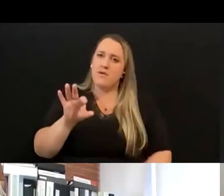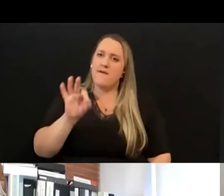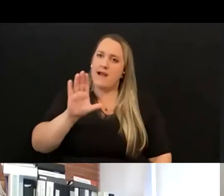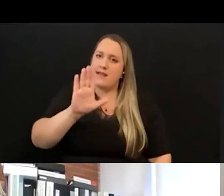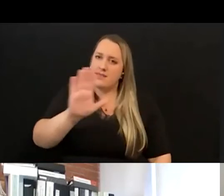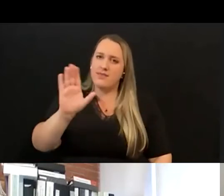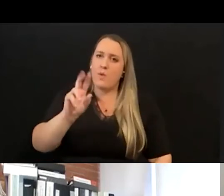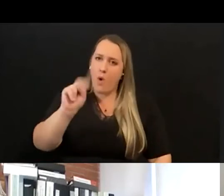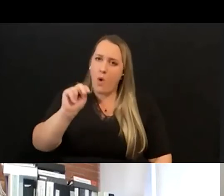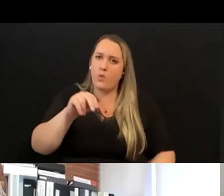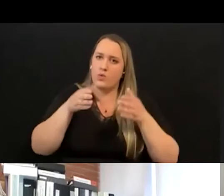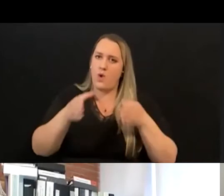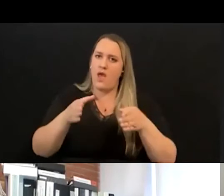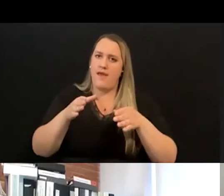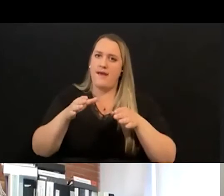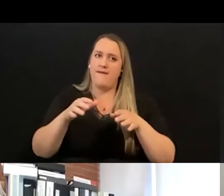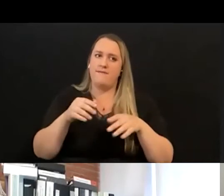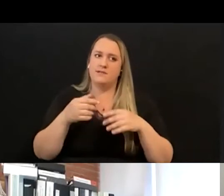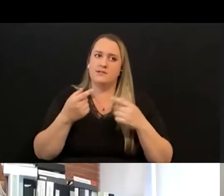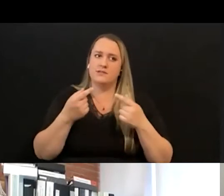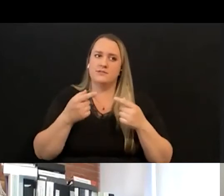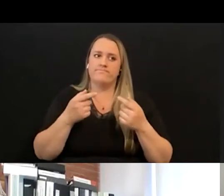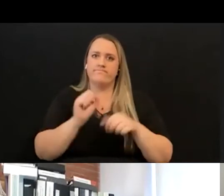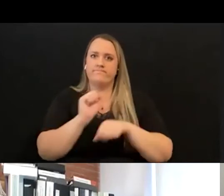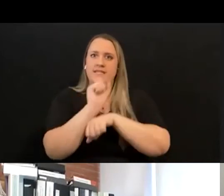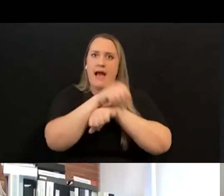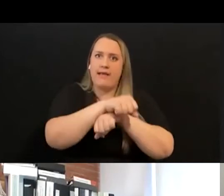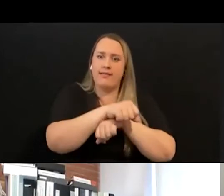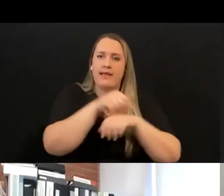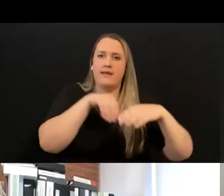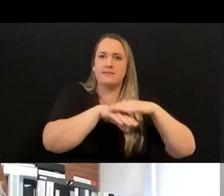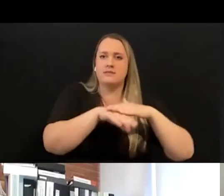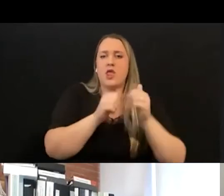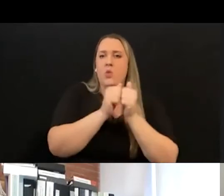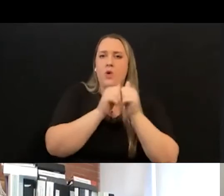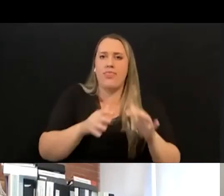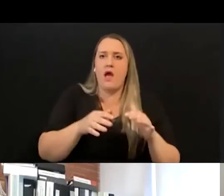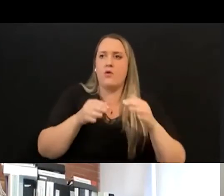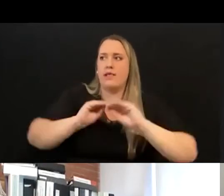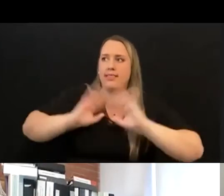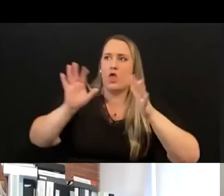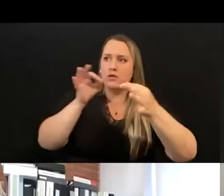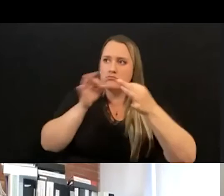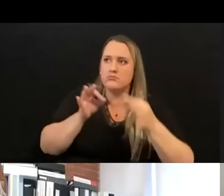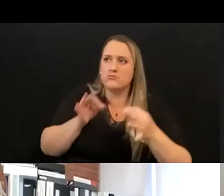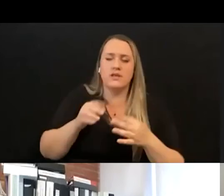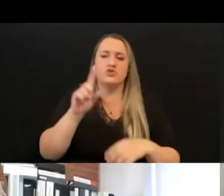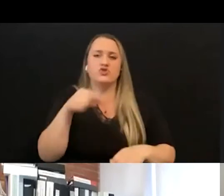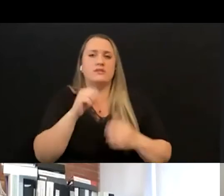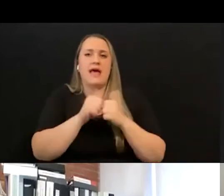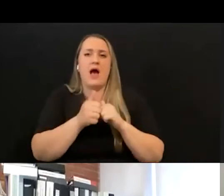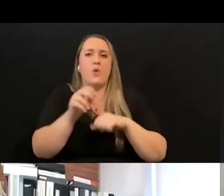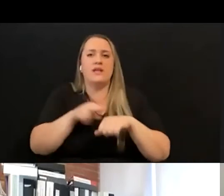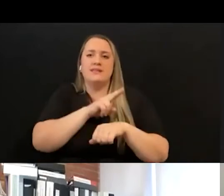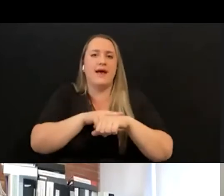tackling accessibility. We're not necessarily saying like, this is how you should do it. This is how it manifested in this